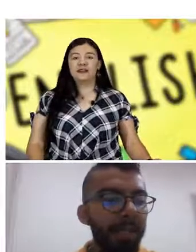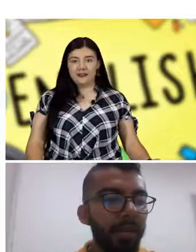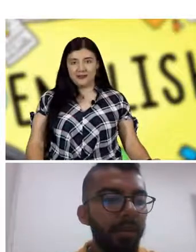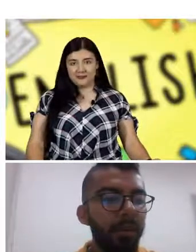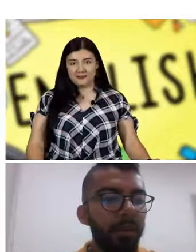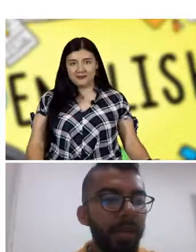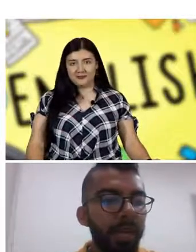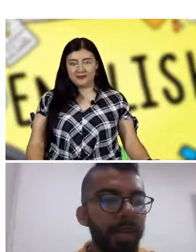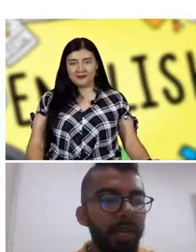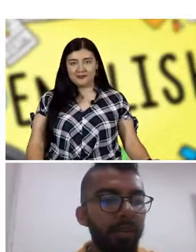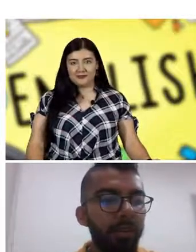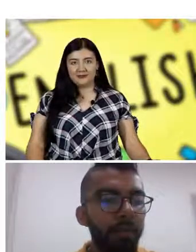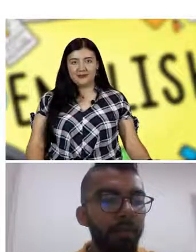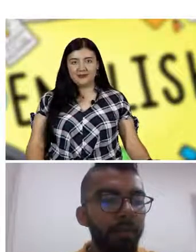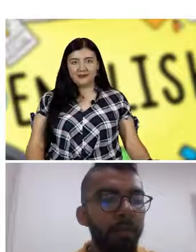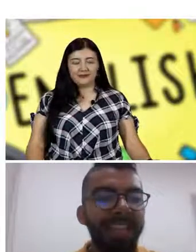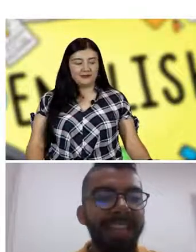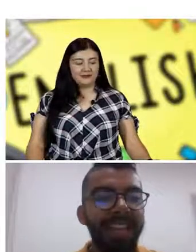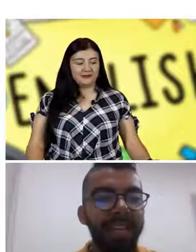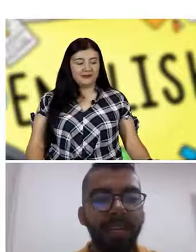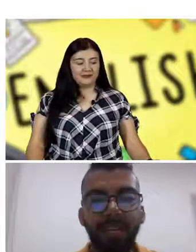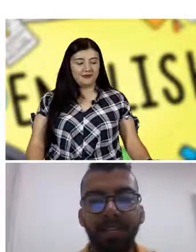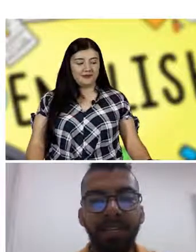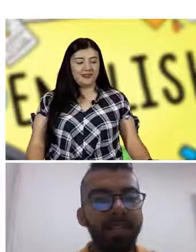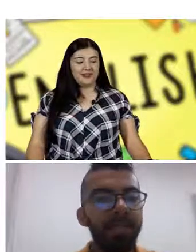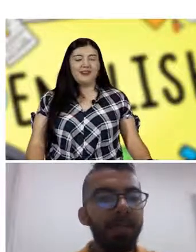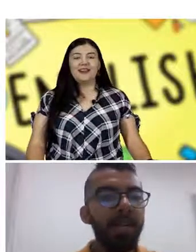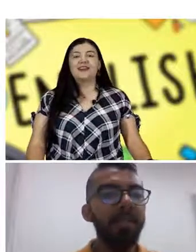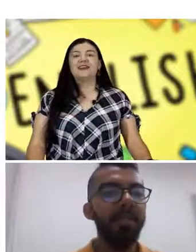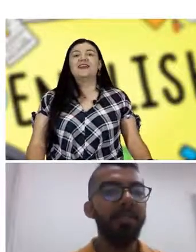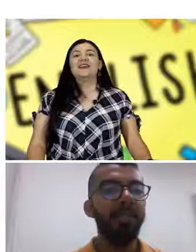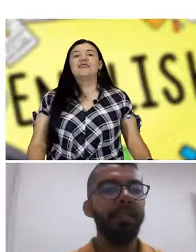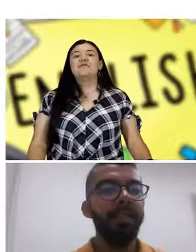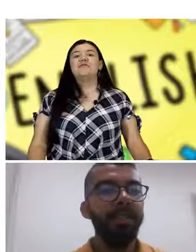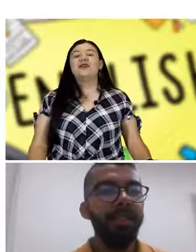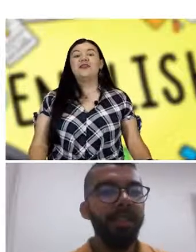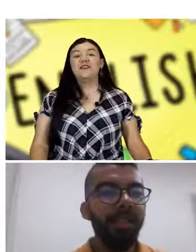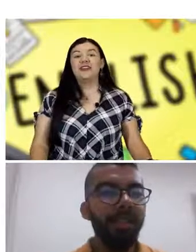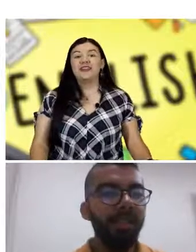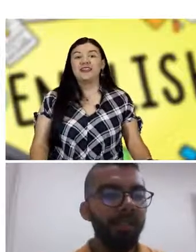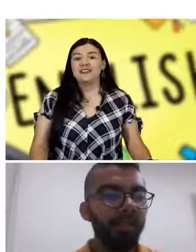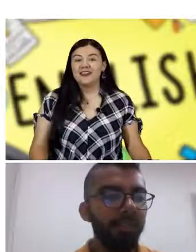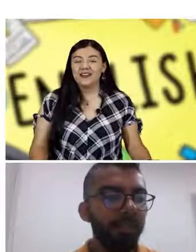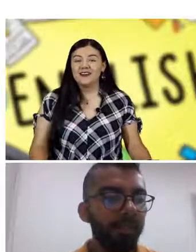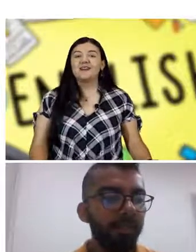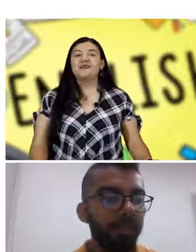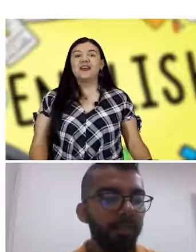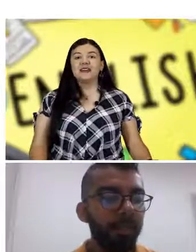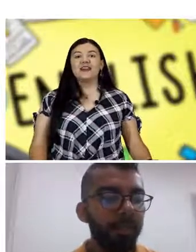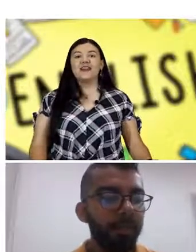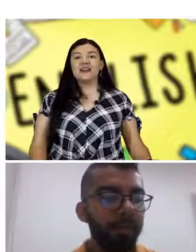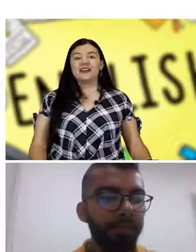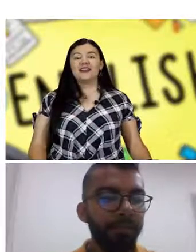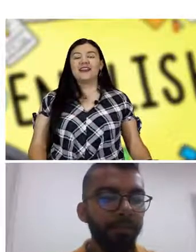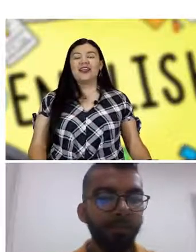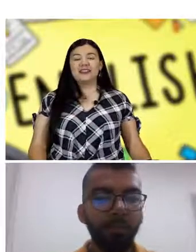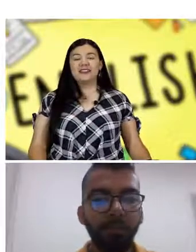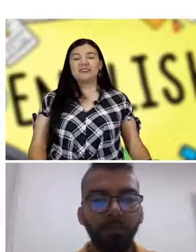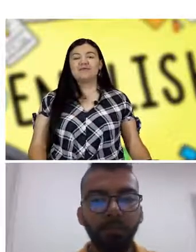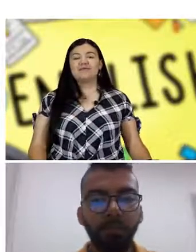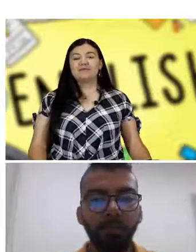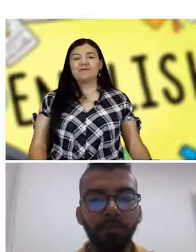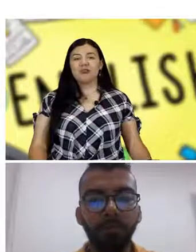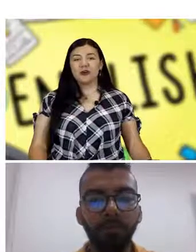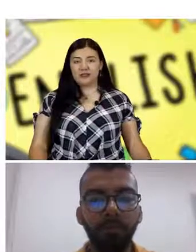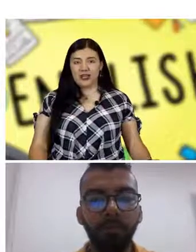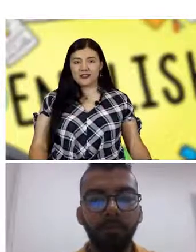by Diego, and he wrote neck. Is it correct? Perfect, Diego. Very good. That